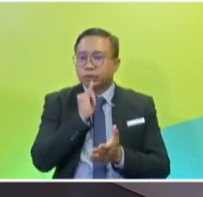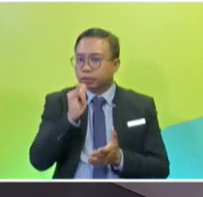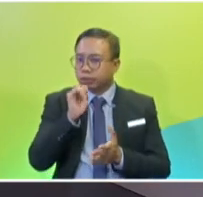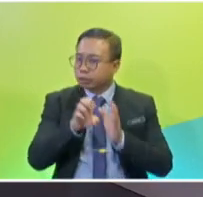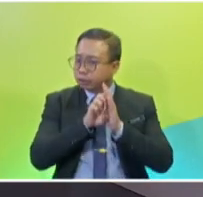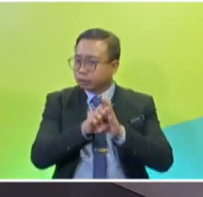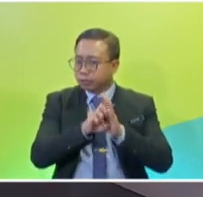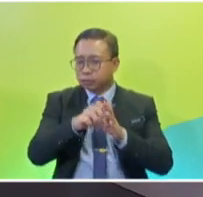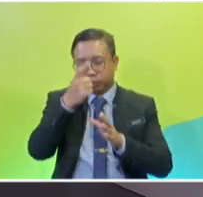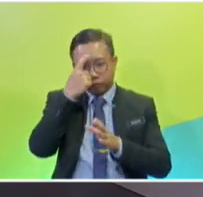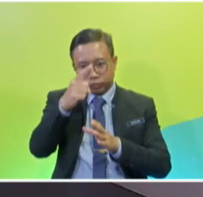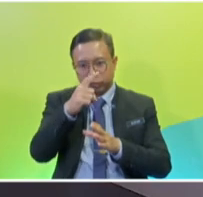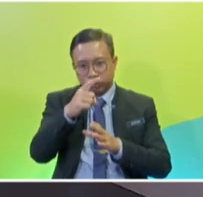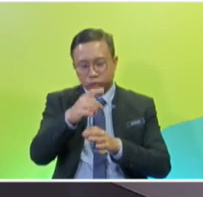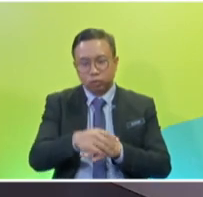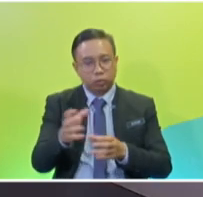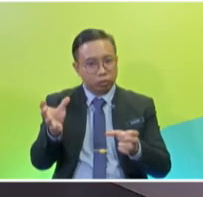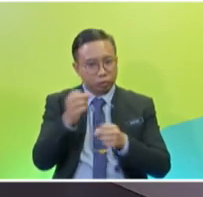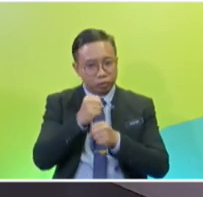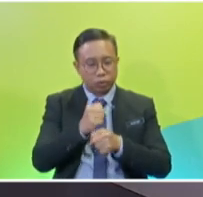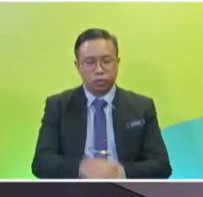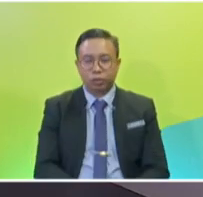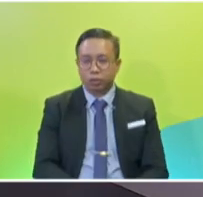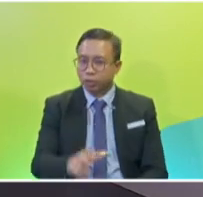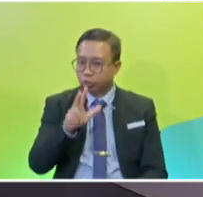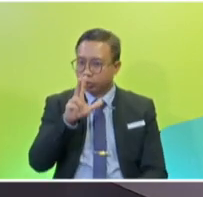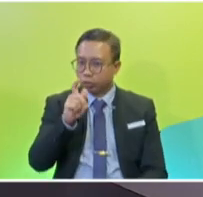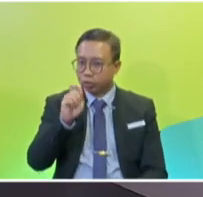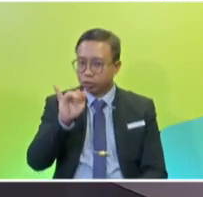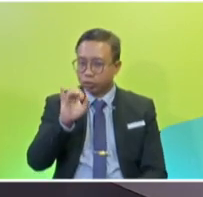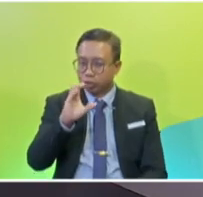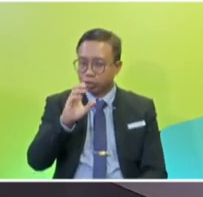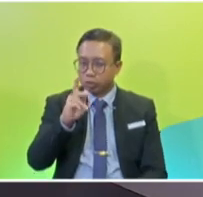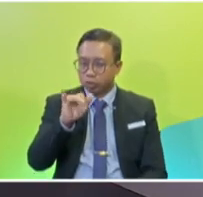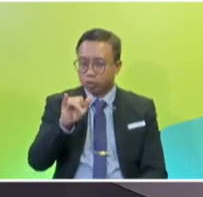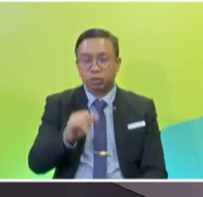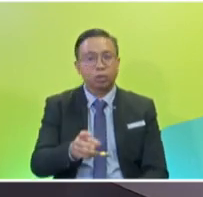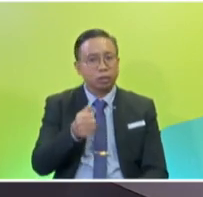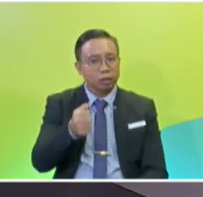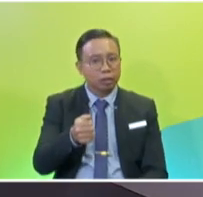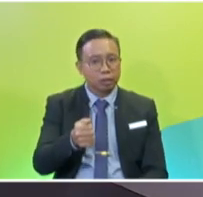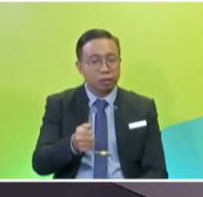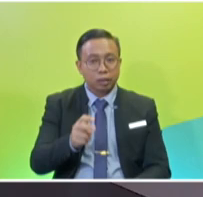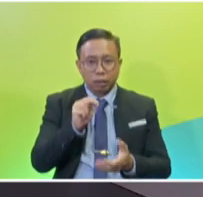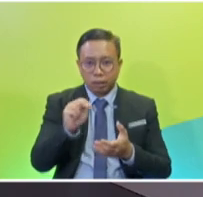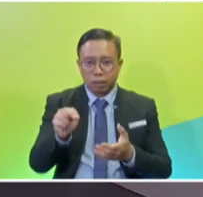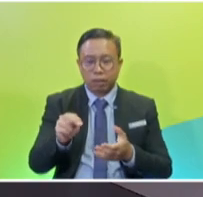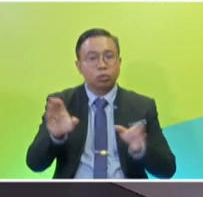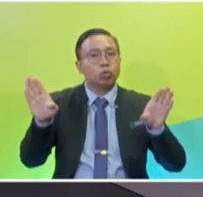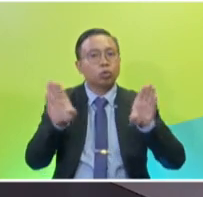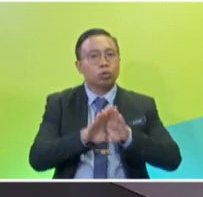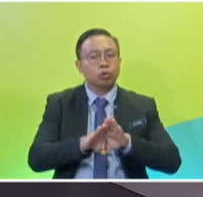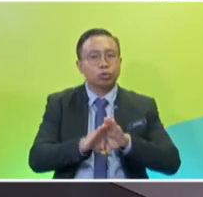for conclusion, Shafika, it's a little bit tricky where they need to close what they have